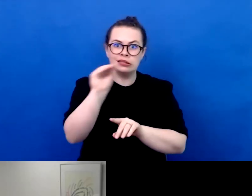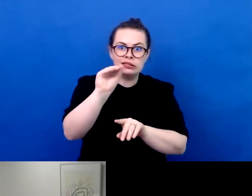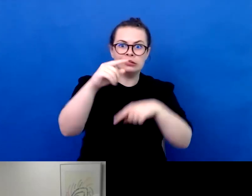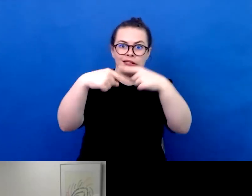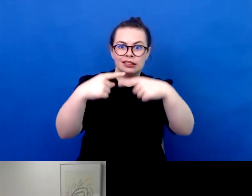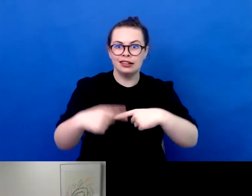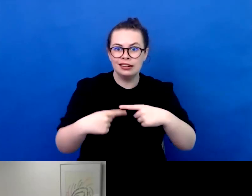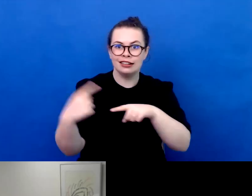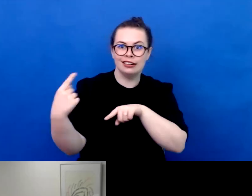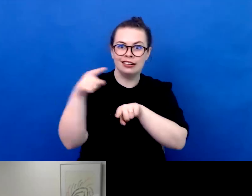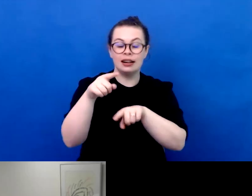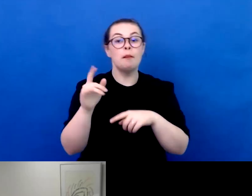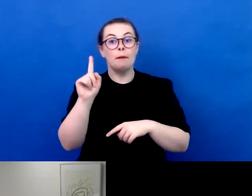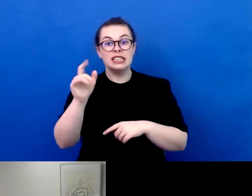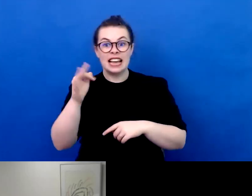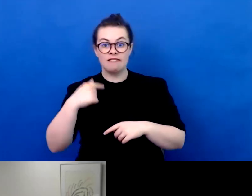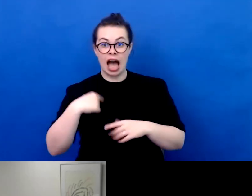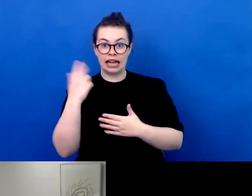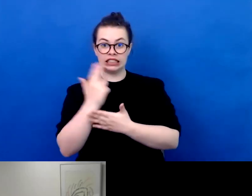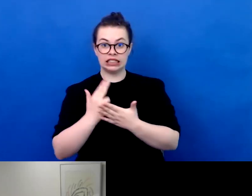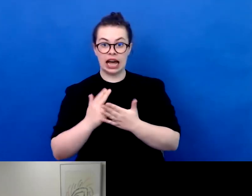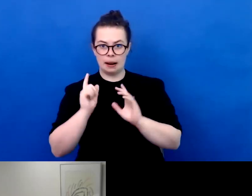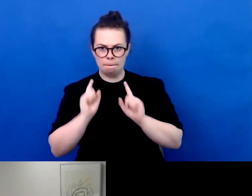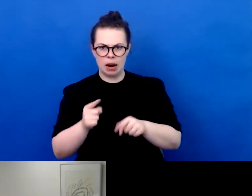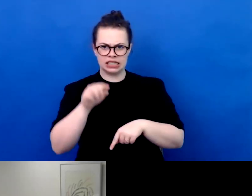on the right track, also because of those data.